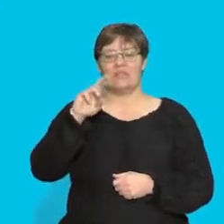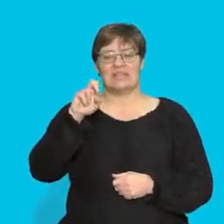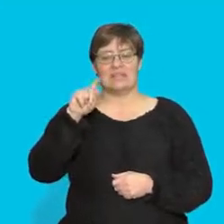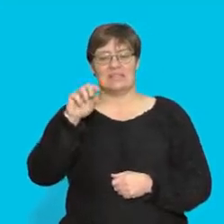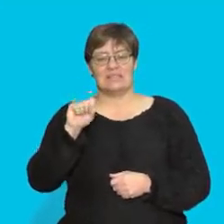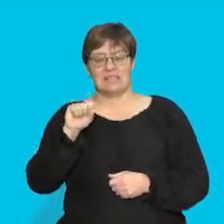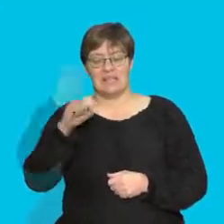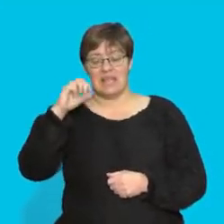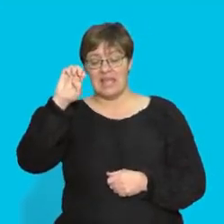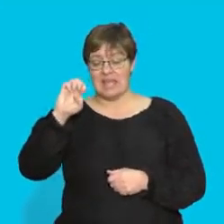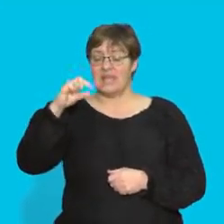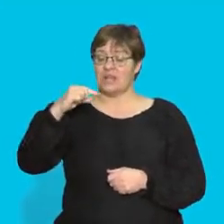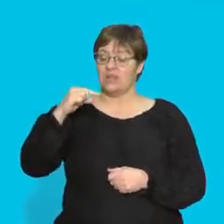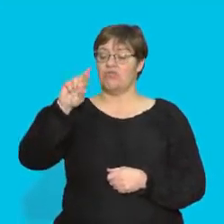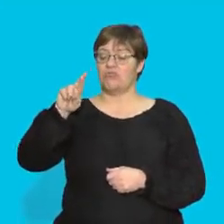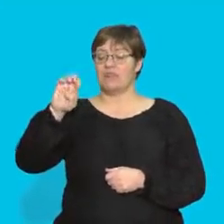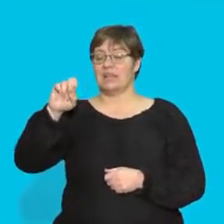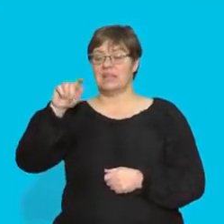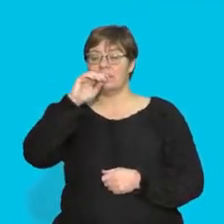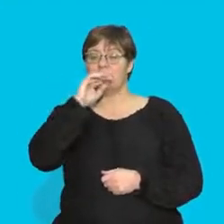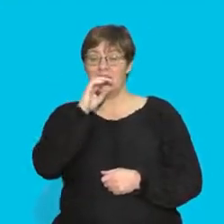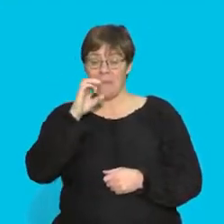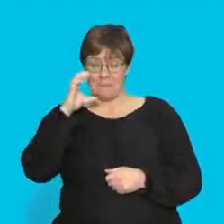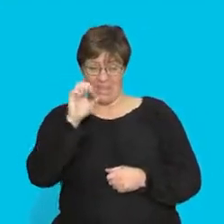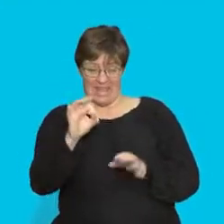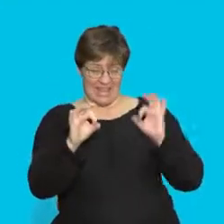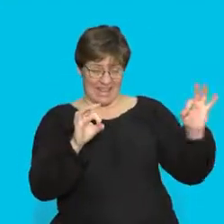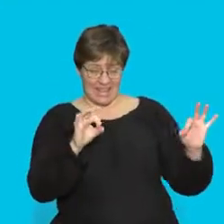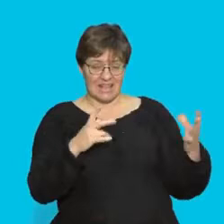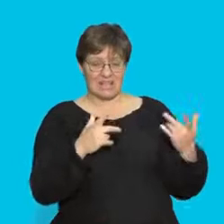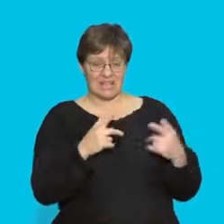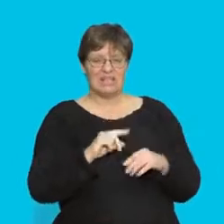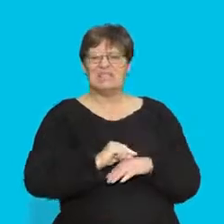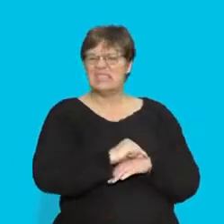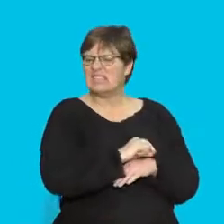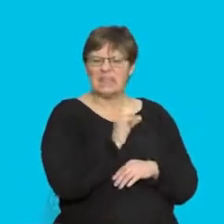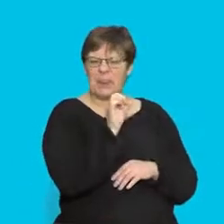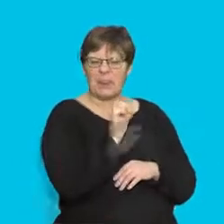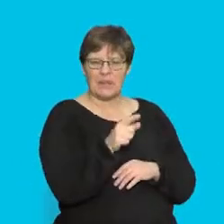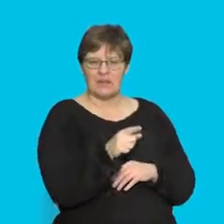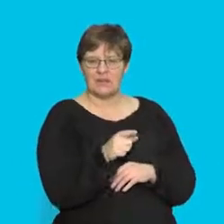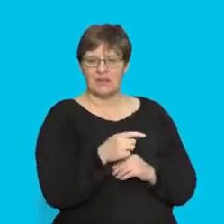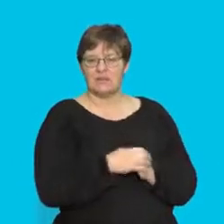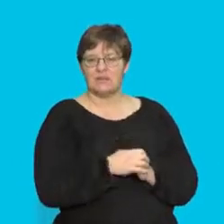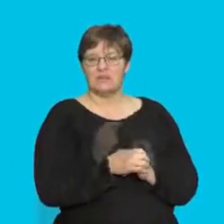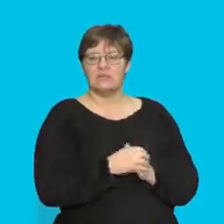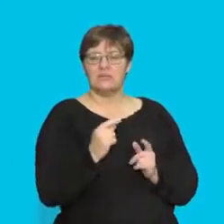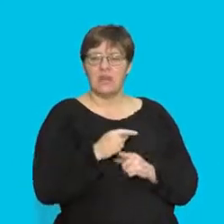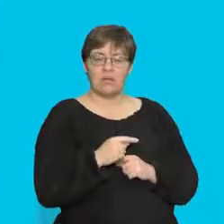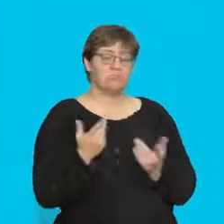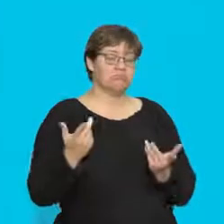are egrets. In fact, they eat larger insects than little